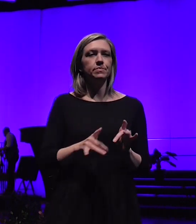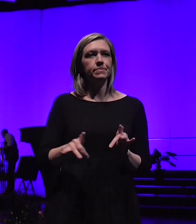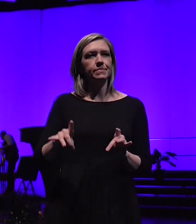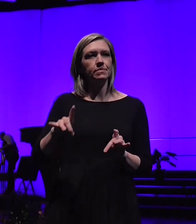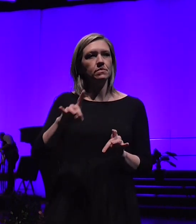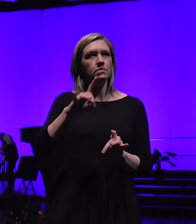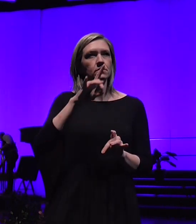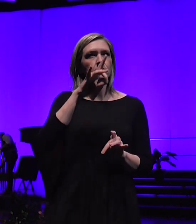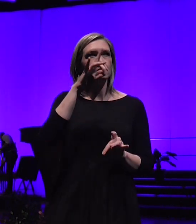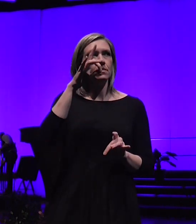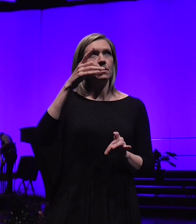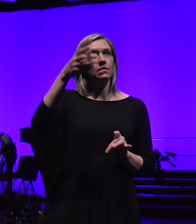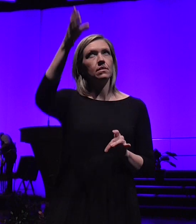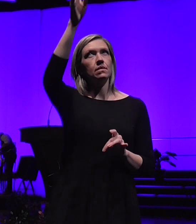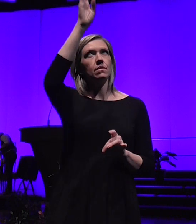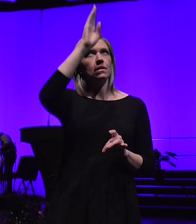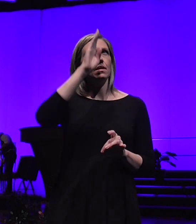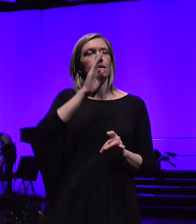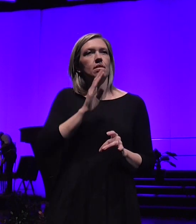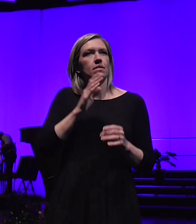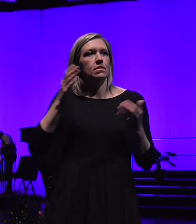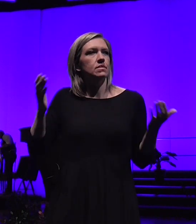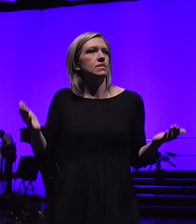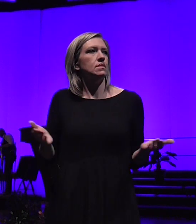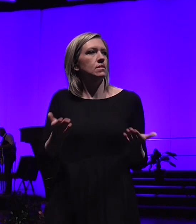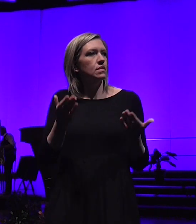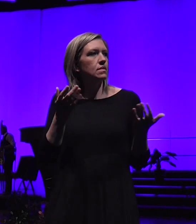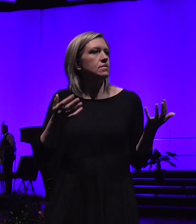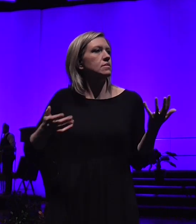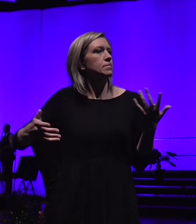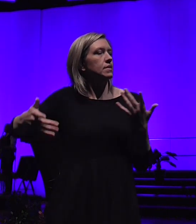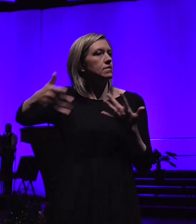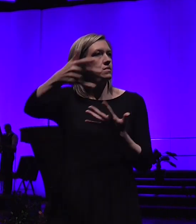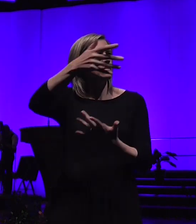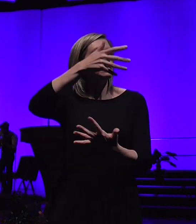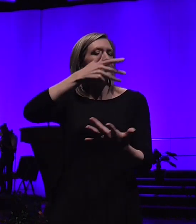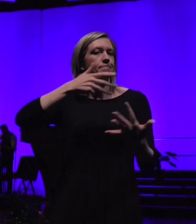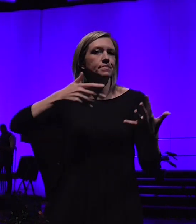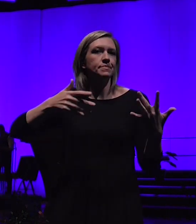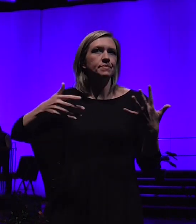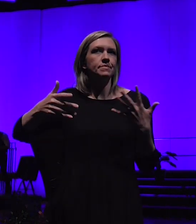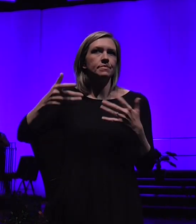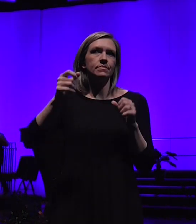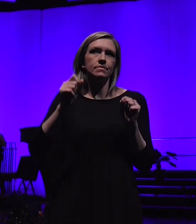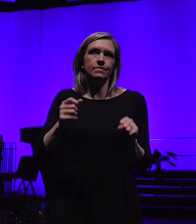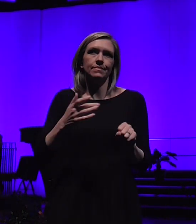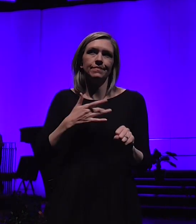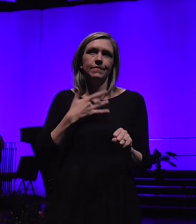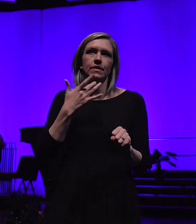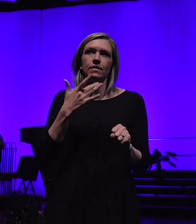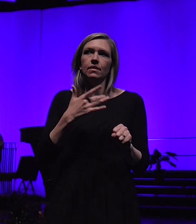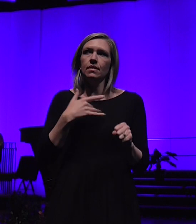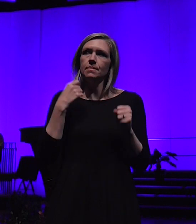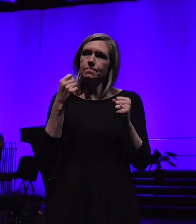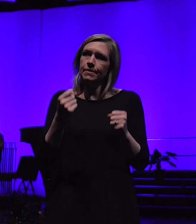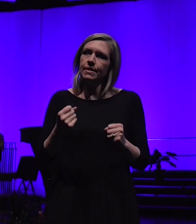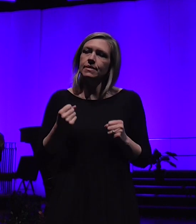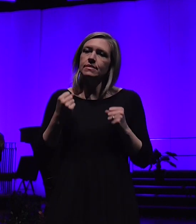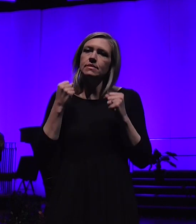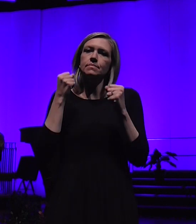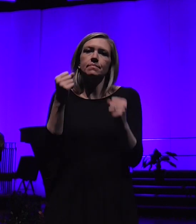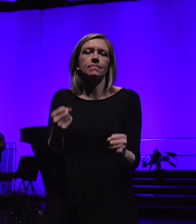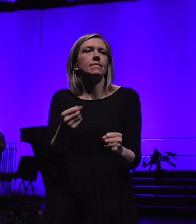Surely the presence of God is in this place. I can feel